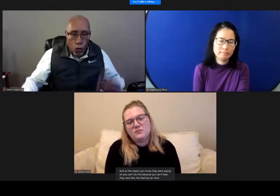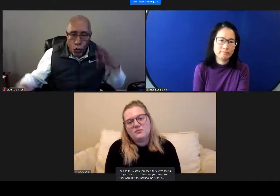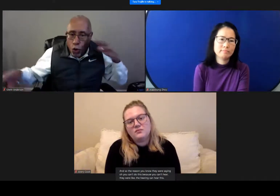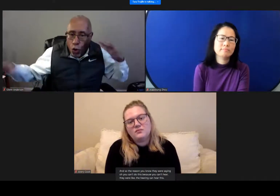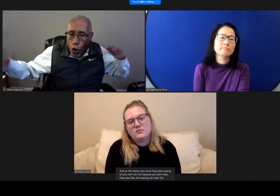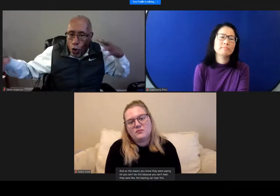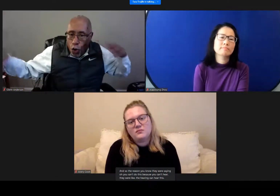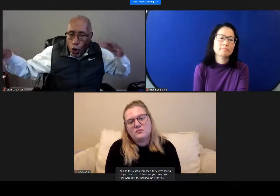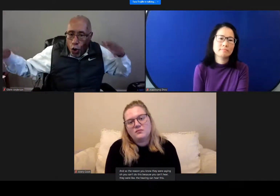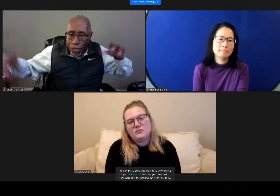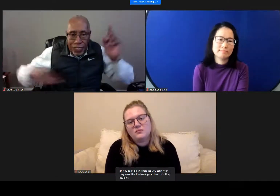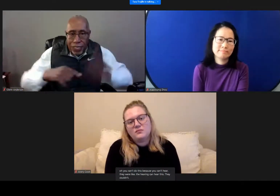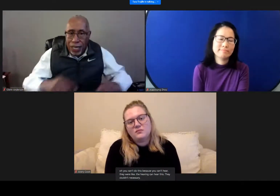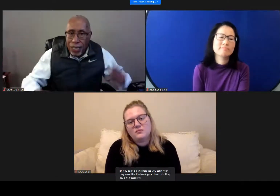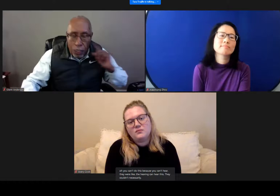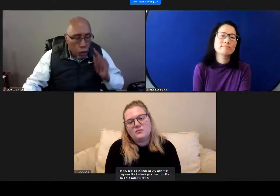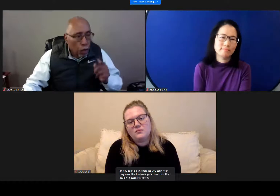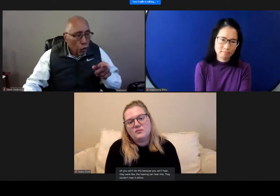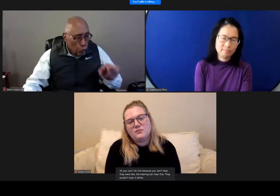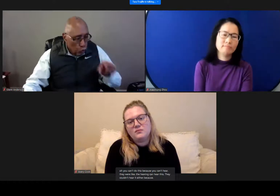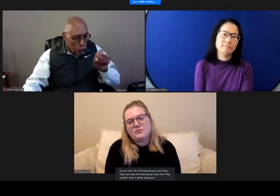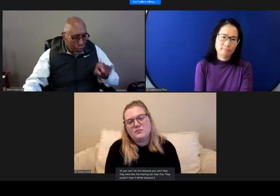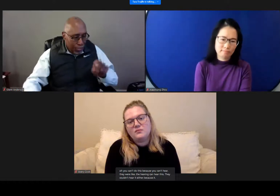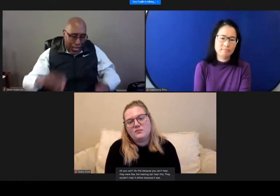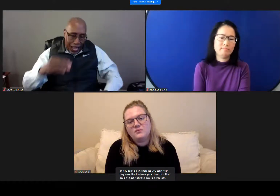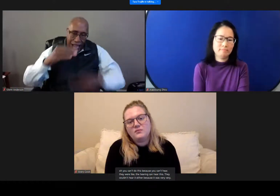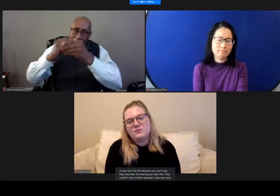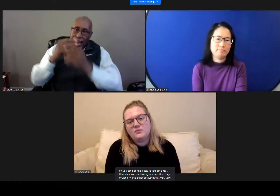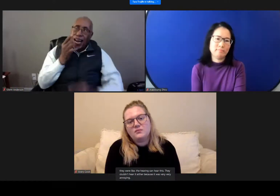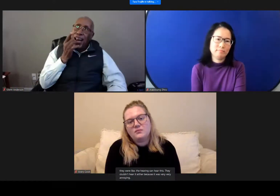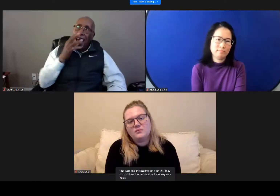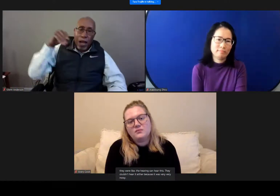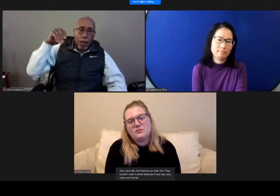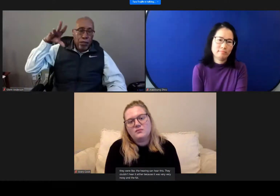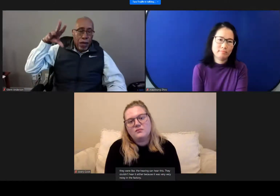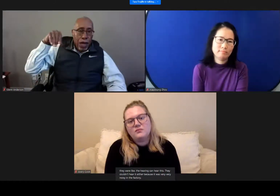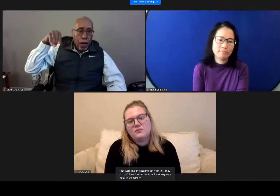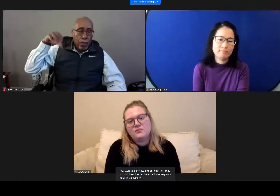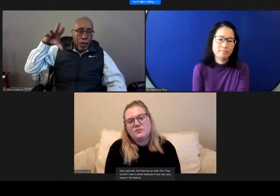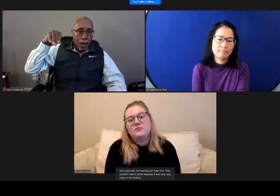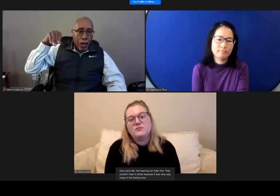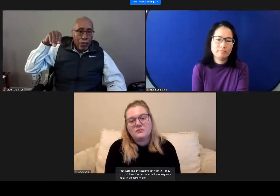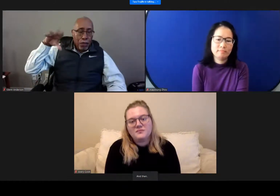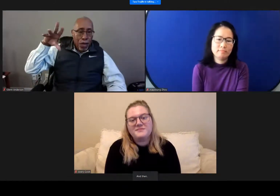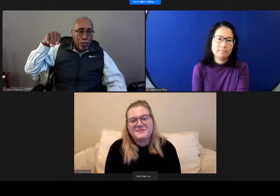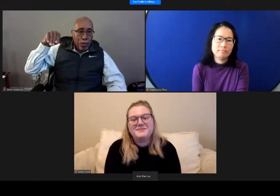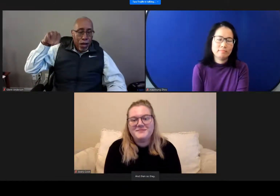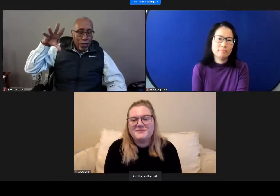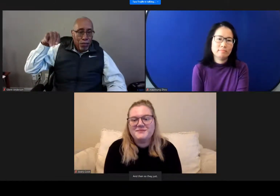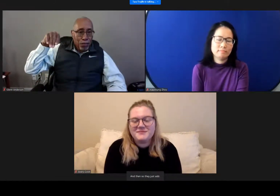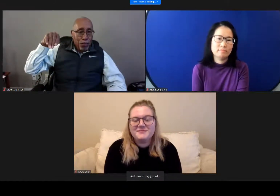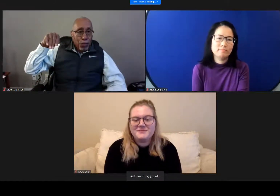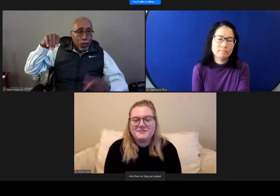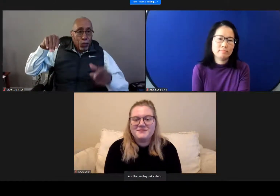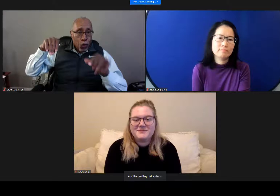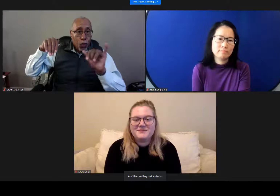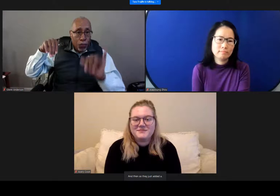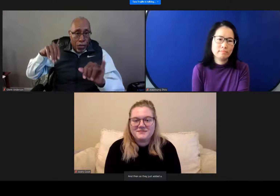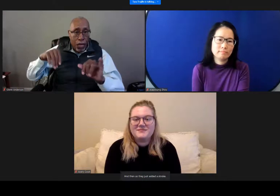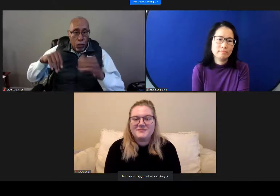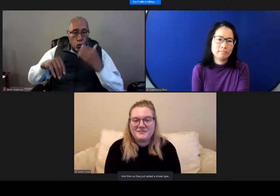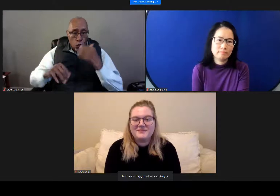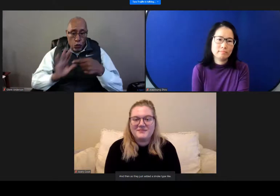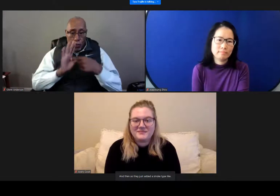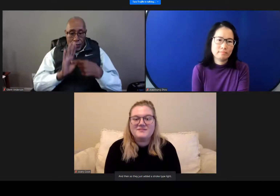this. They couldn't necessarily hear it either because it was very, very noisy in the factory. And then so they just added a strobe